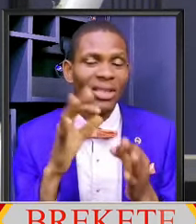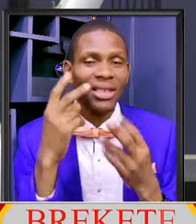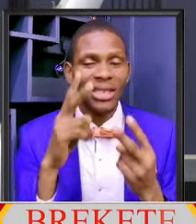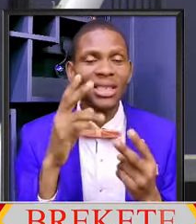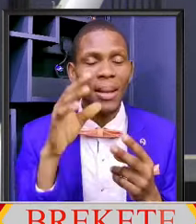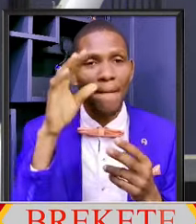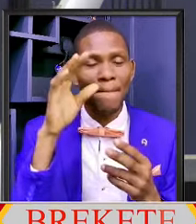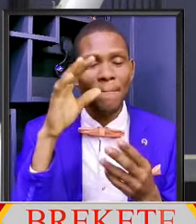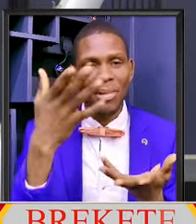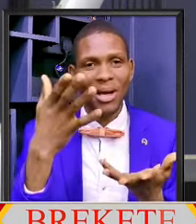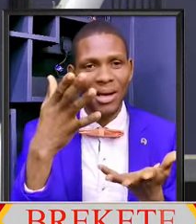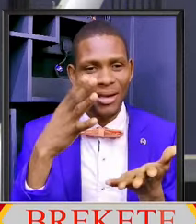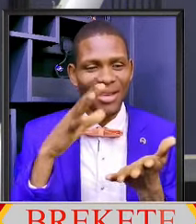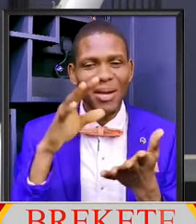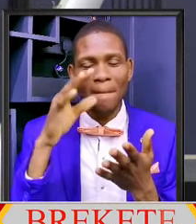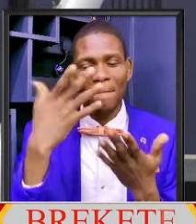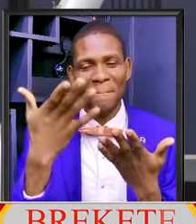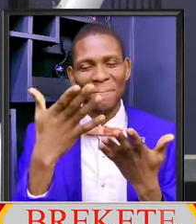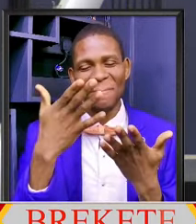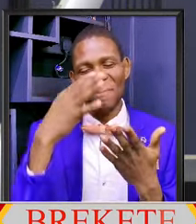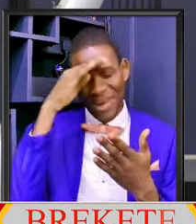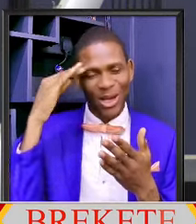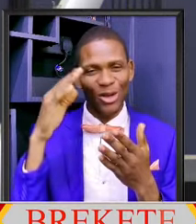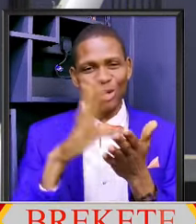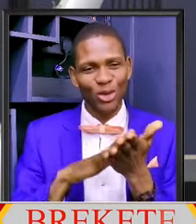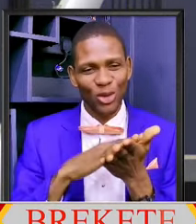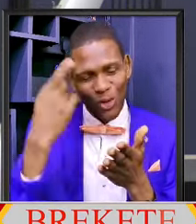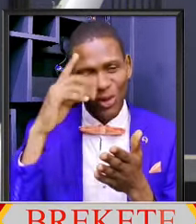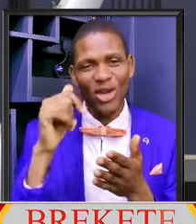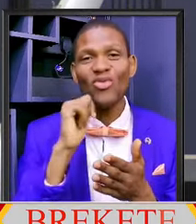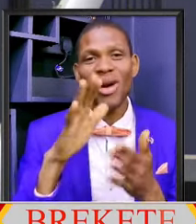soap for woman house, na organic.